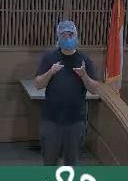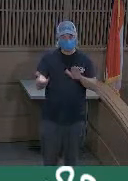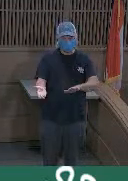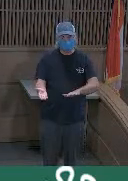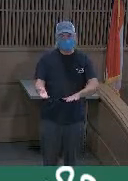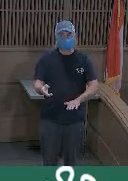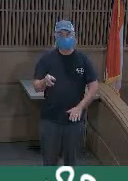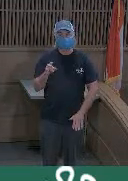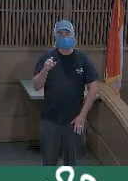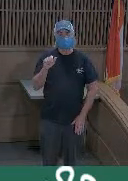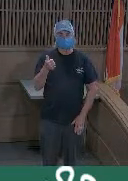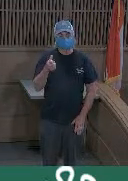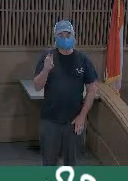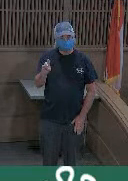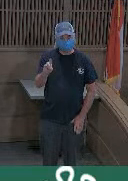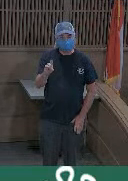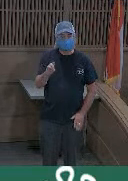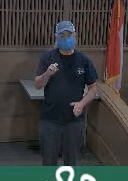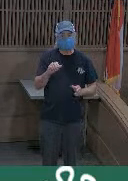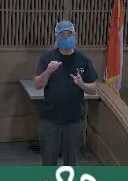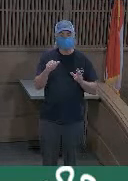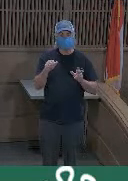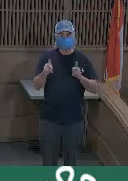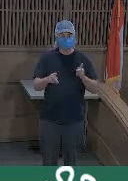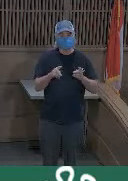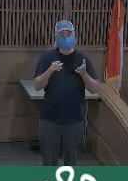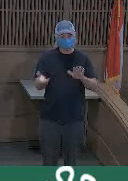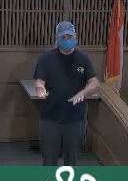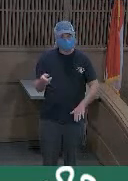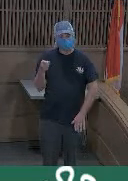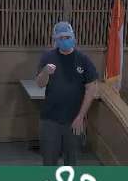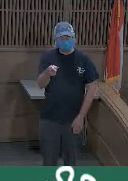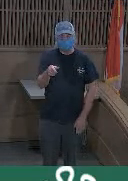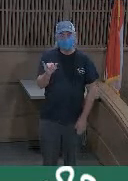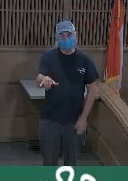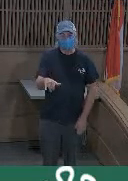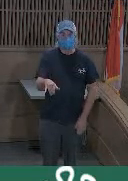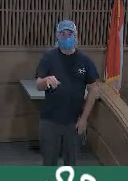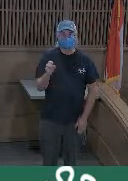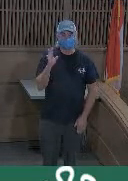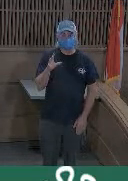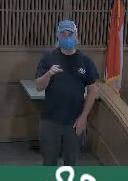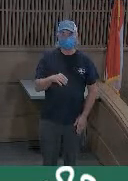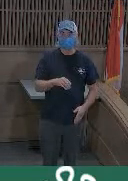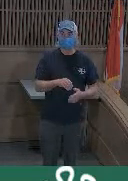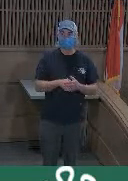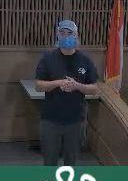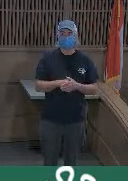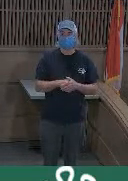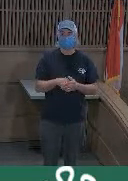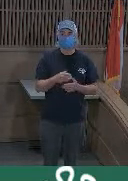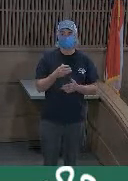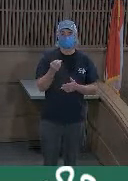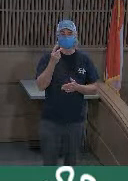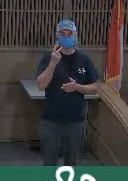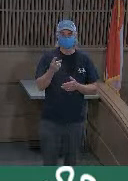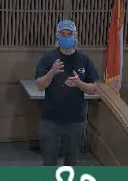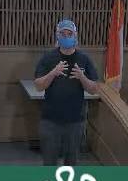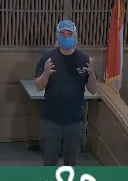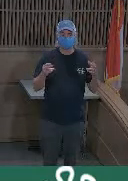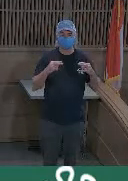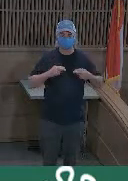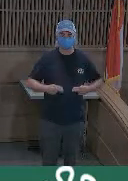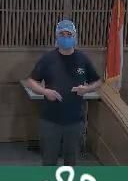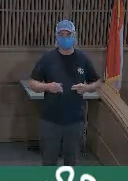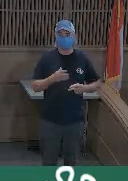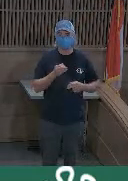some elderly folks and plenty of patients who have pre-existing medical conditions, it's also true that we're seeing a lot of healthy people and a lot of